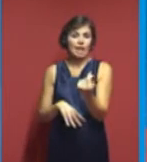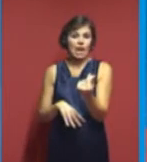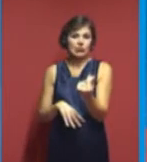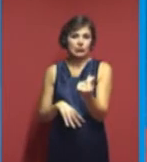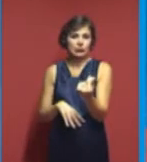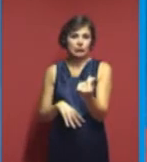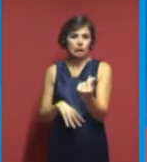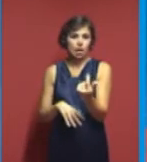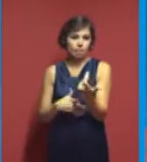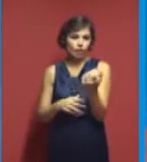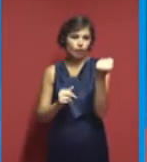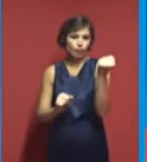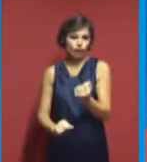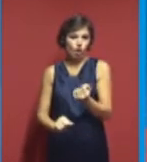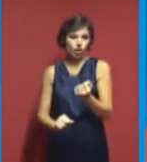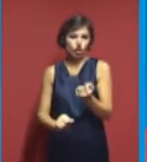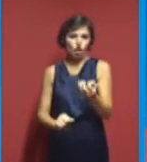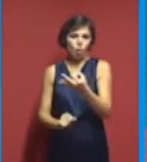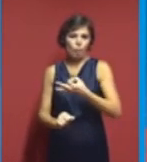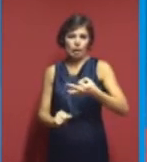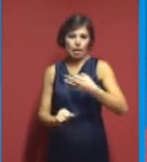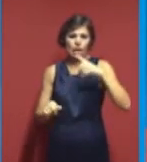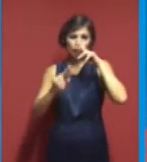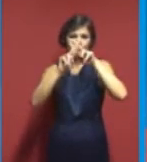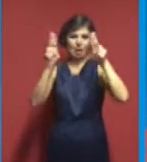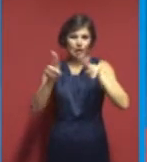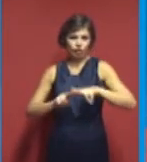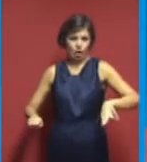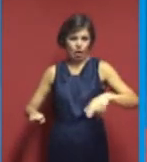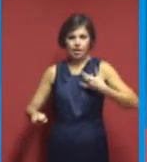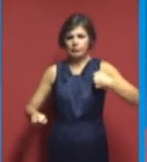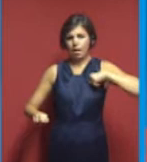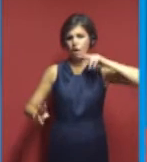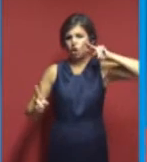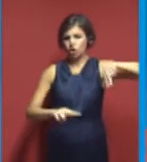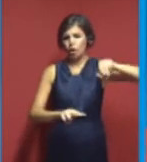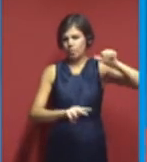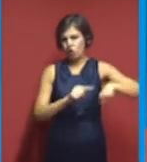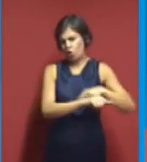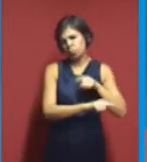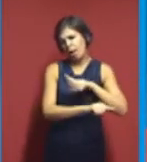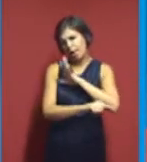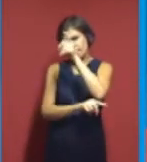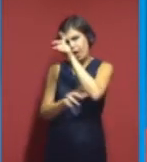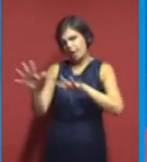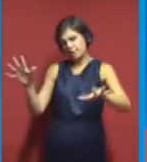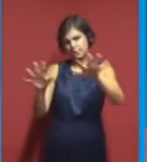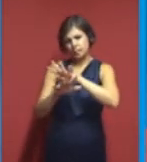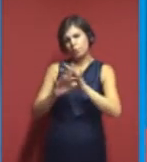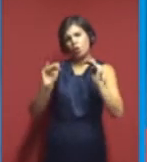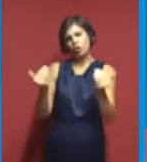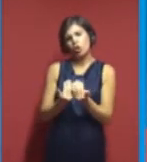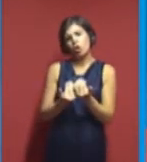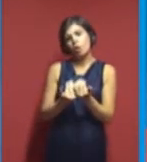and a lot of countries in Europe and in the world, but actually also the creation of agencies for the development